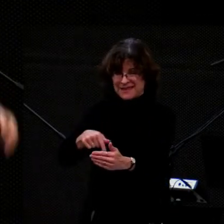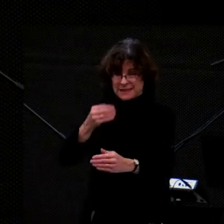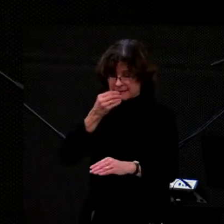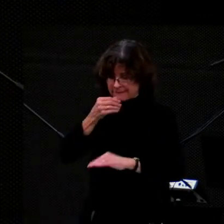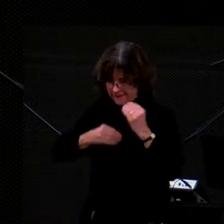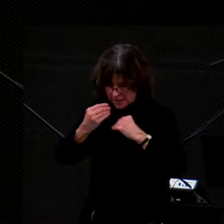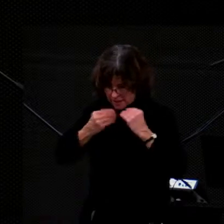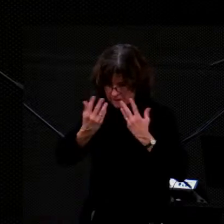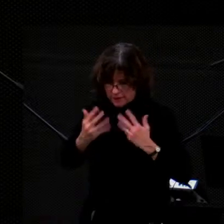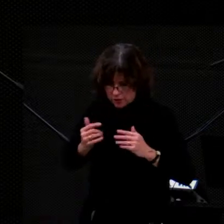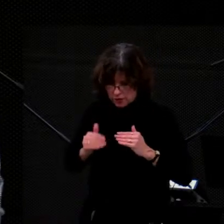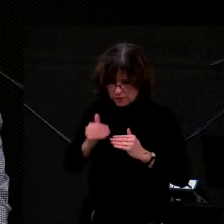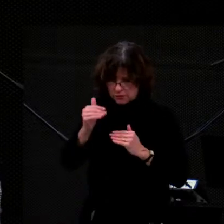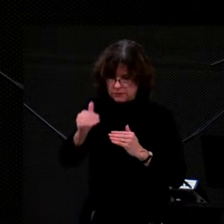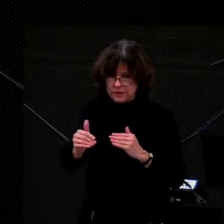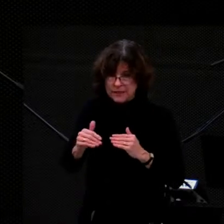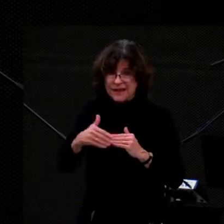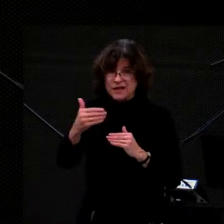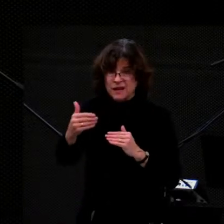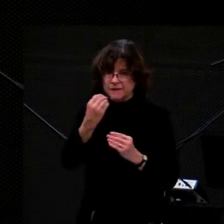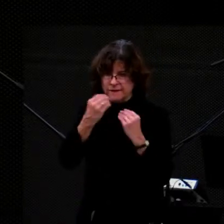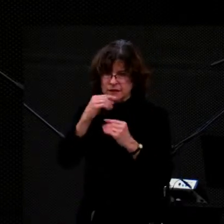coincidences